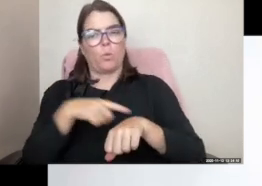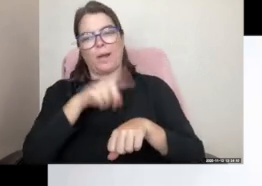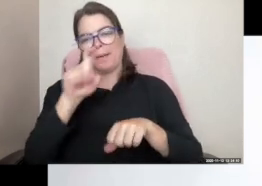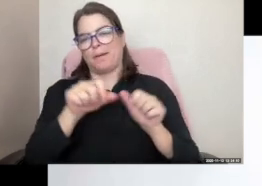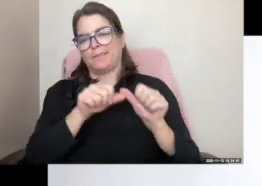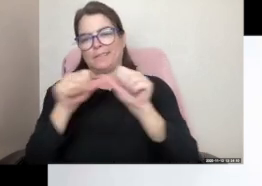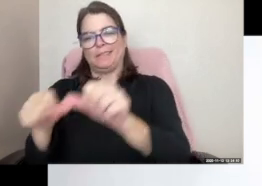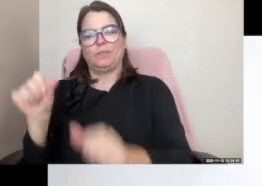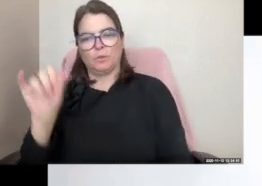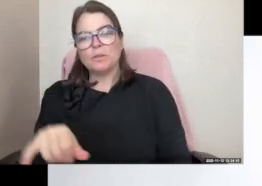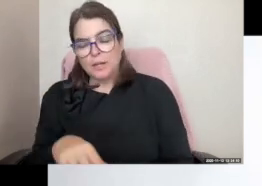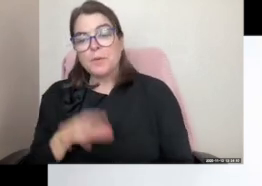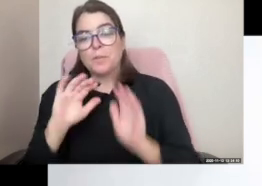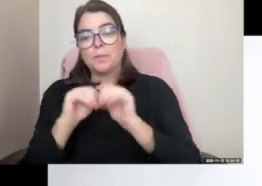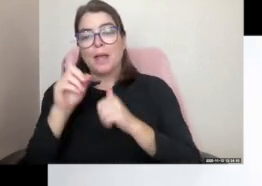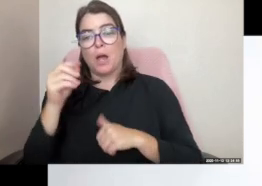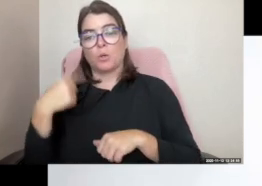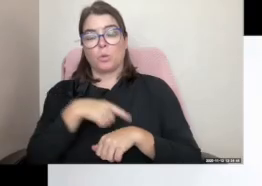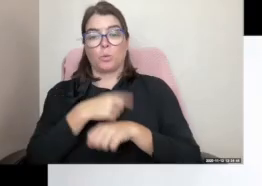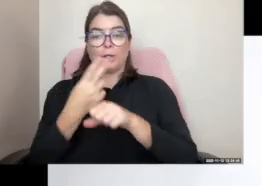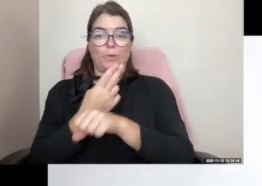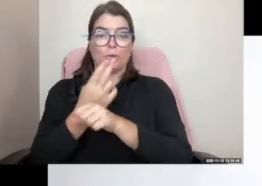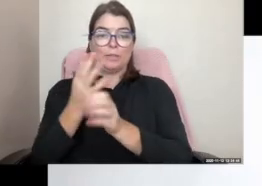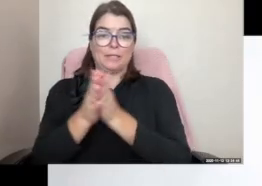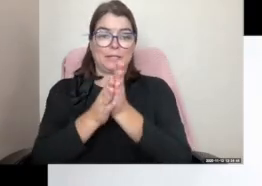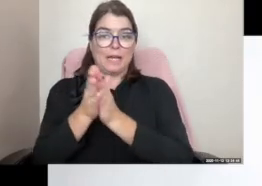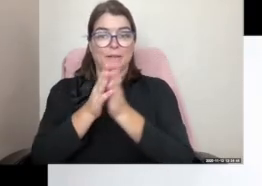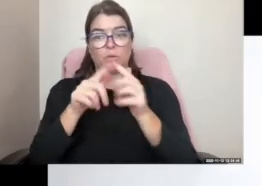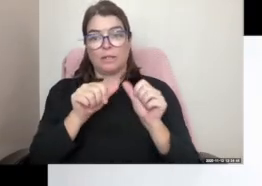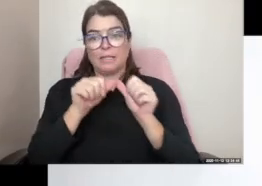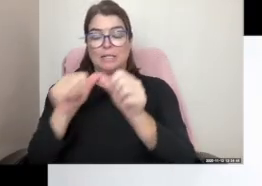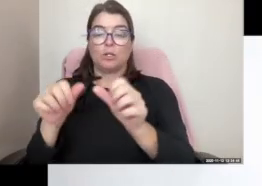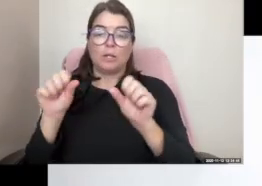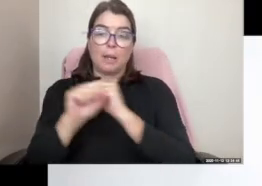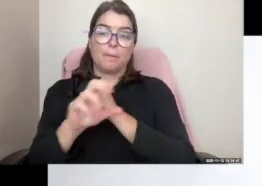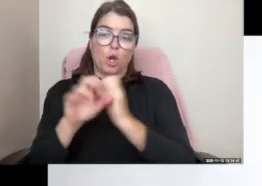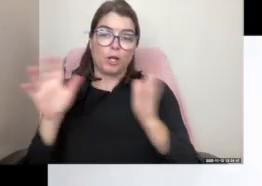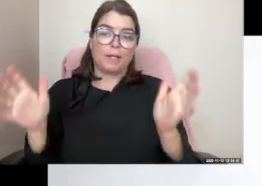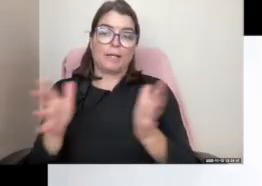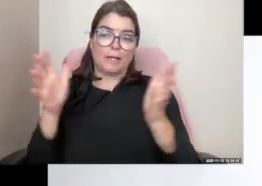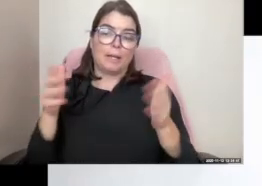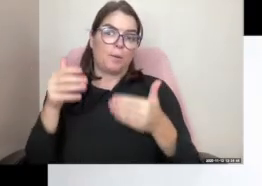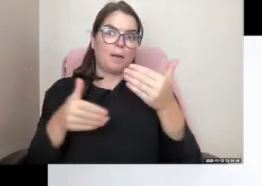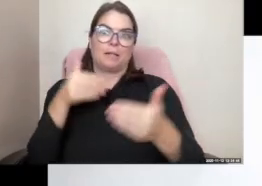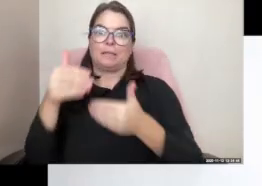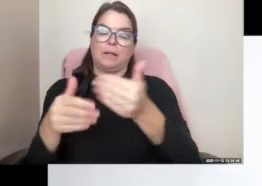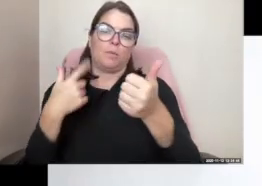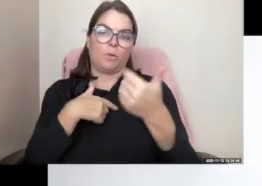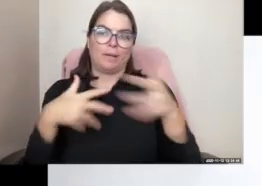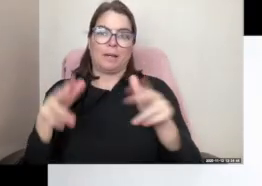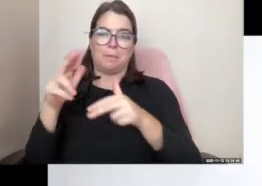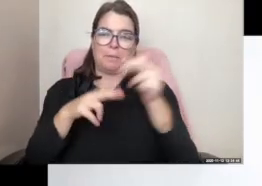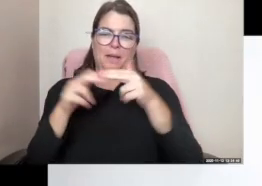of technology advancement. And what's critical about the moment in time right now is that we must continue